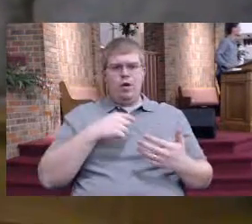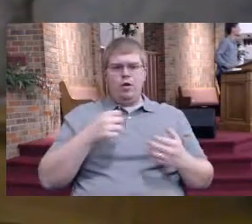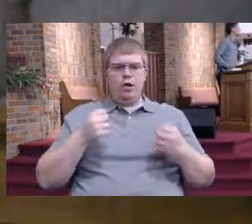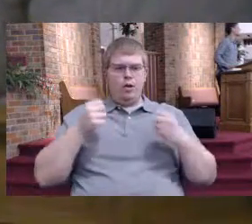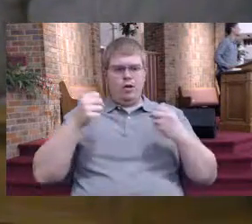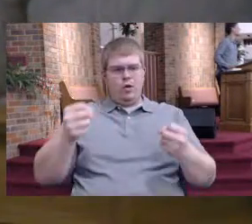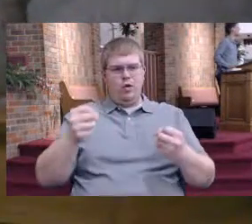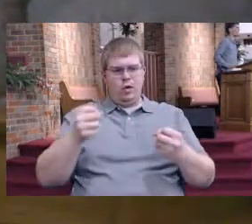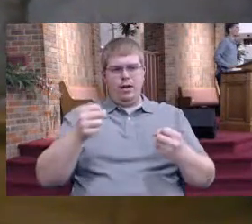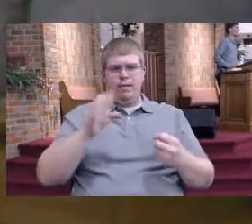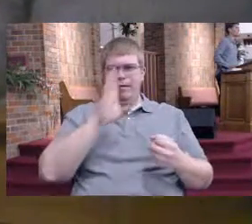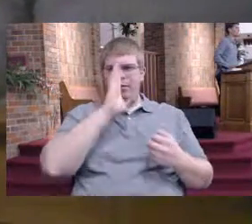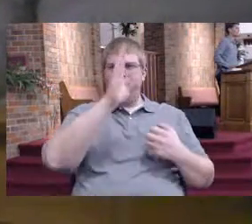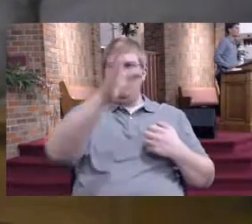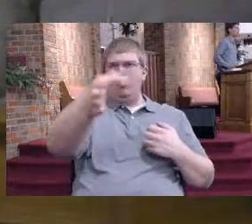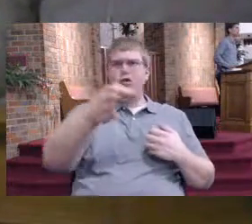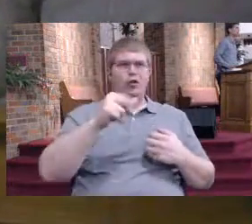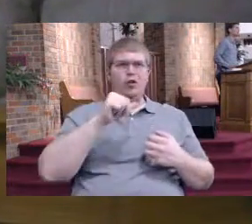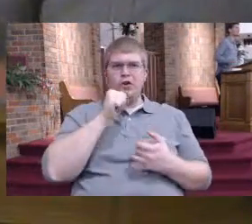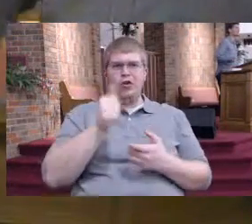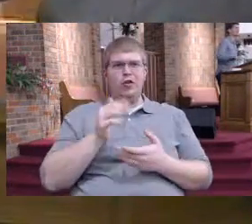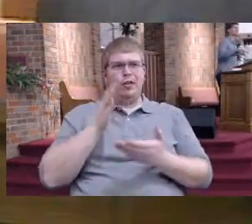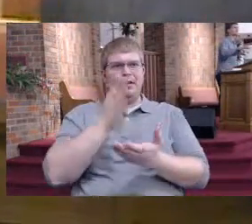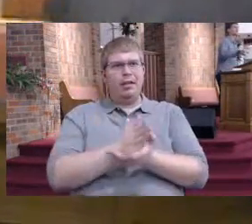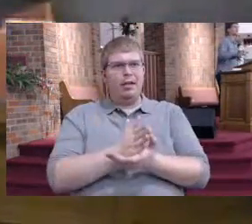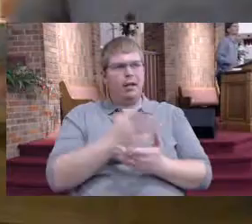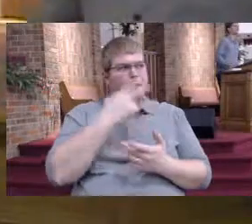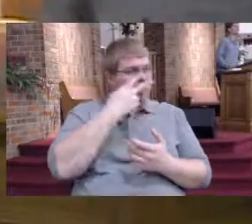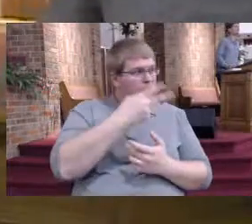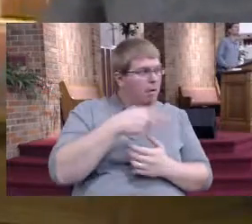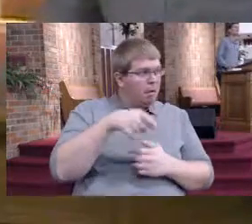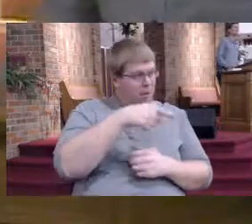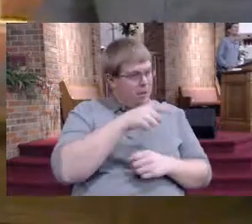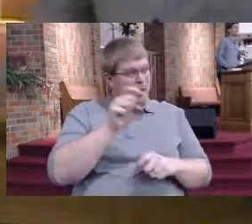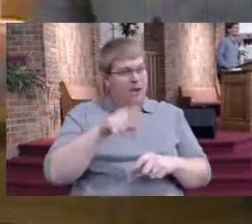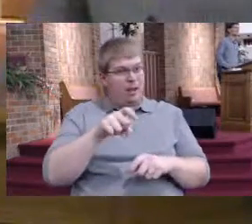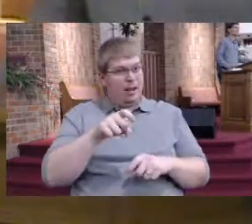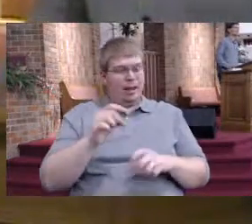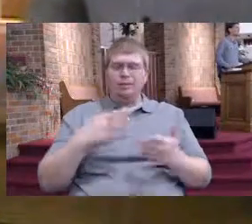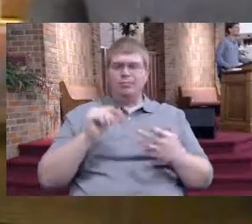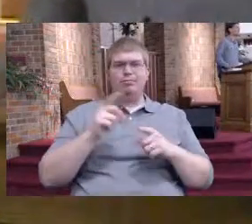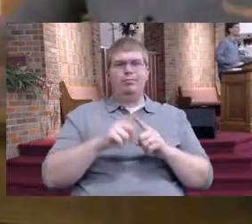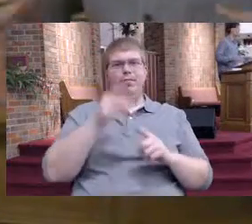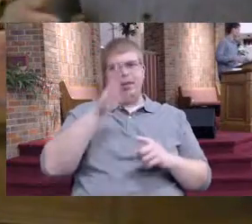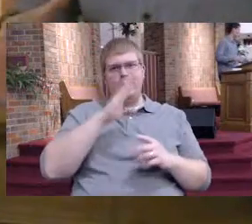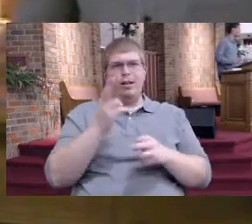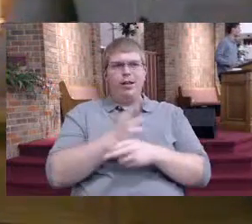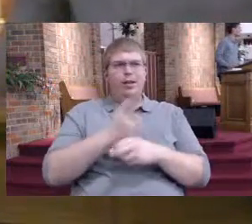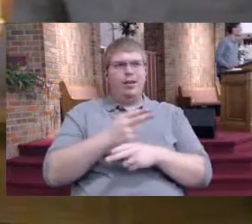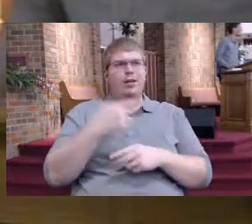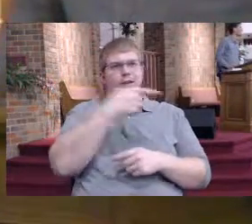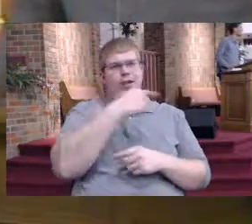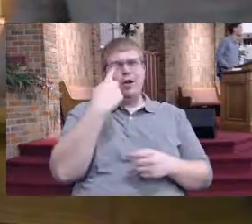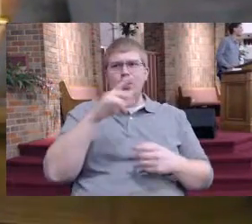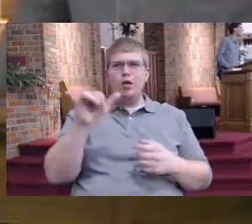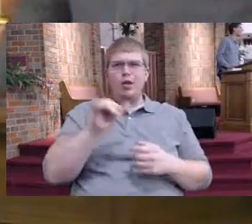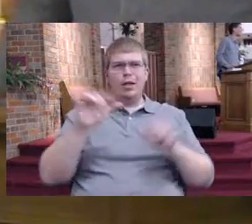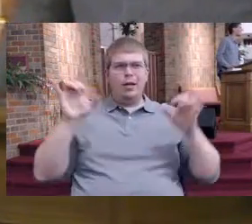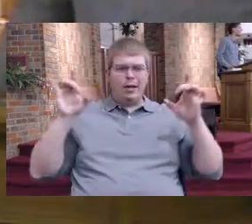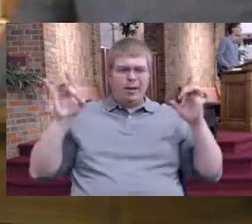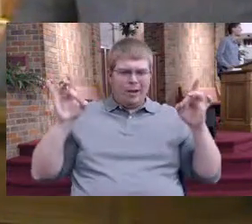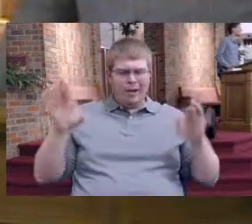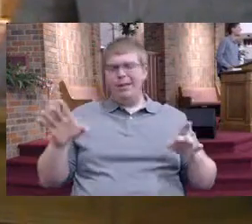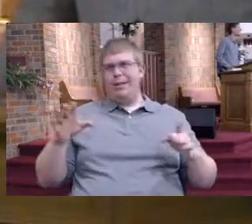village without even stopping to find out in order to get to another place. You know, God used this, which looked like a horrible and seemed like a